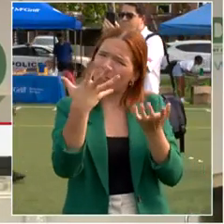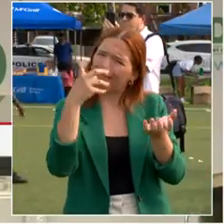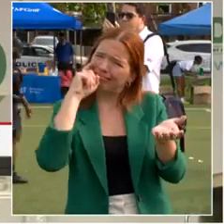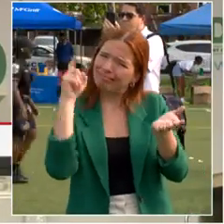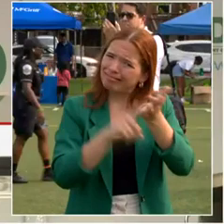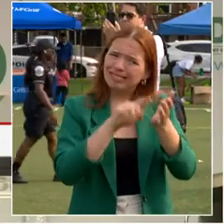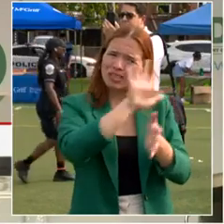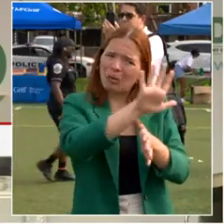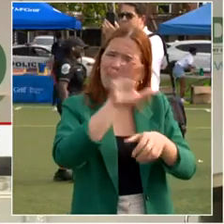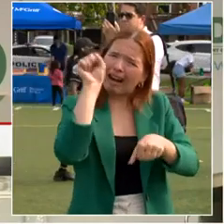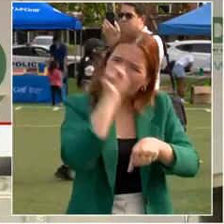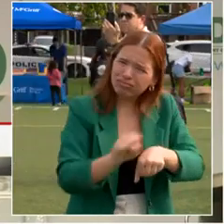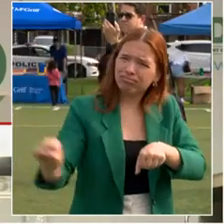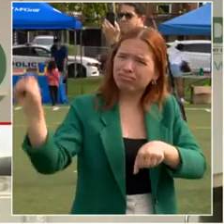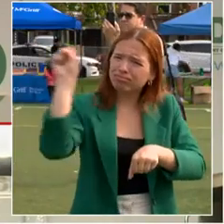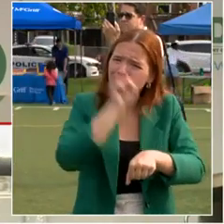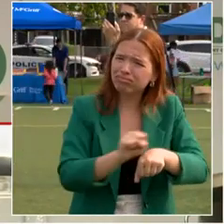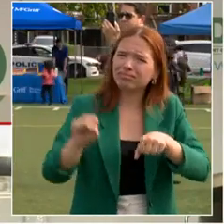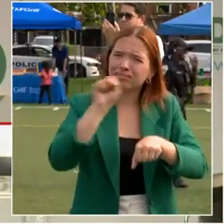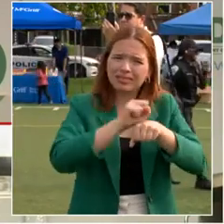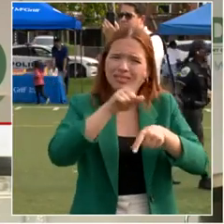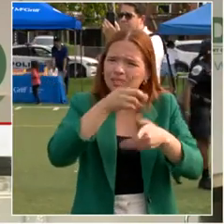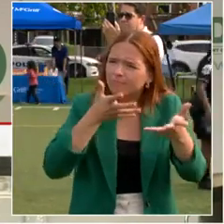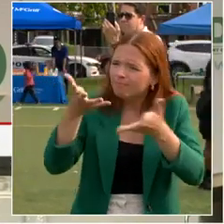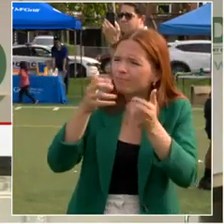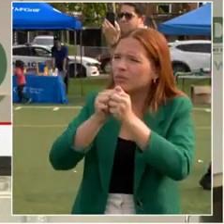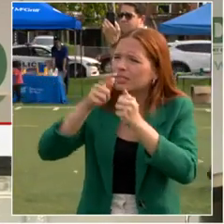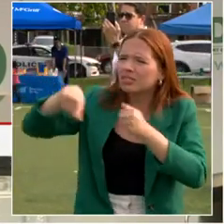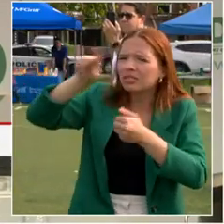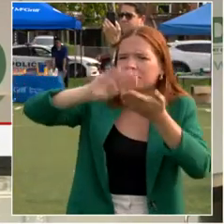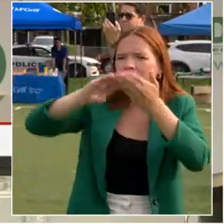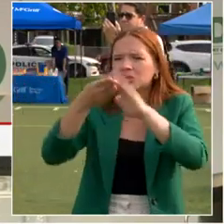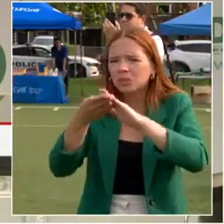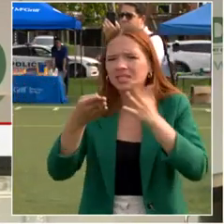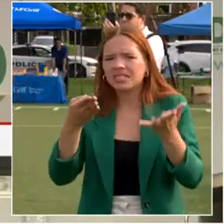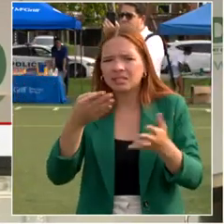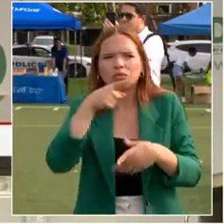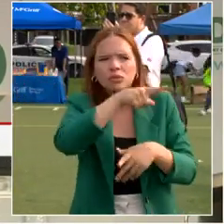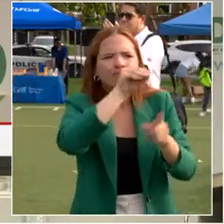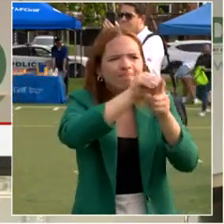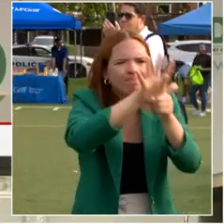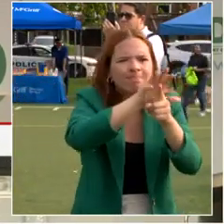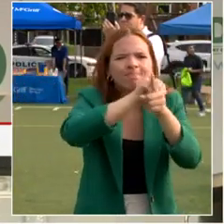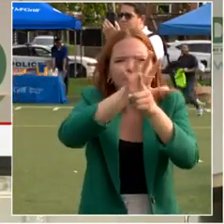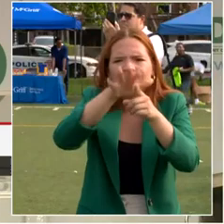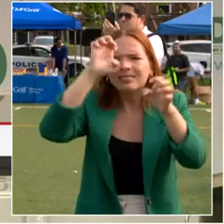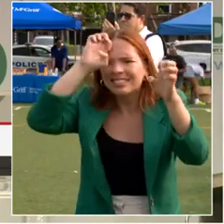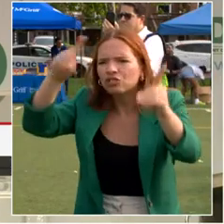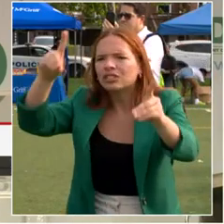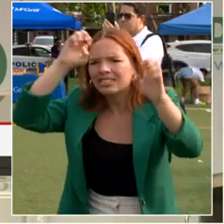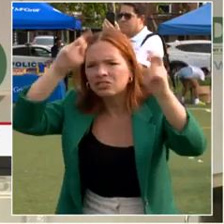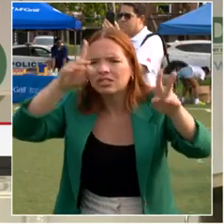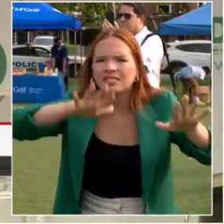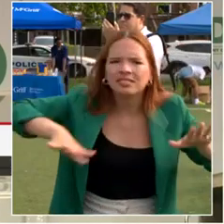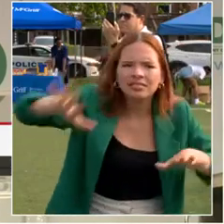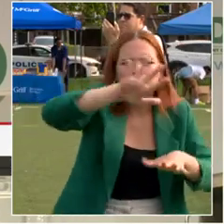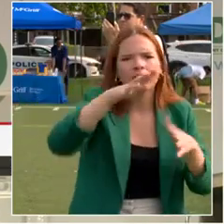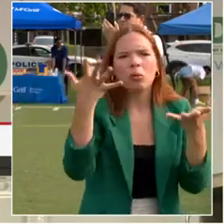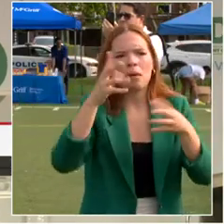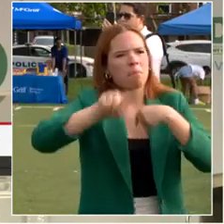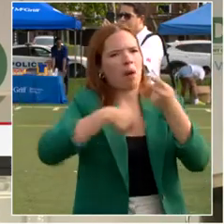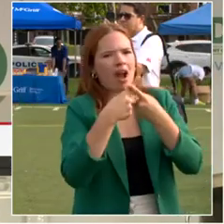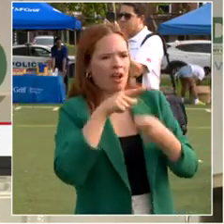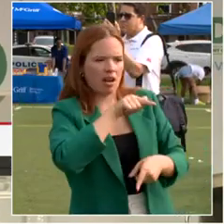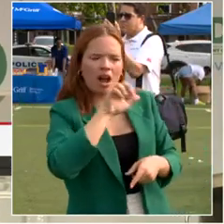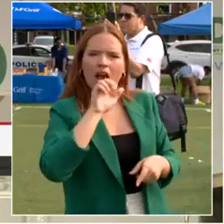like yourselves about the work of the Attorney General's office and also to listen to and respond to your concerns. Please